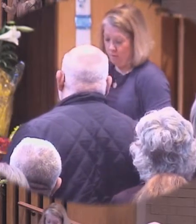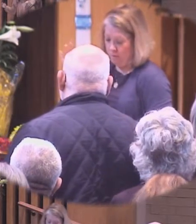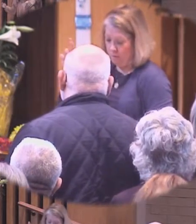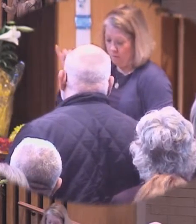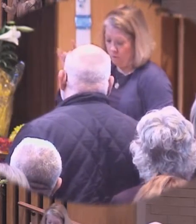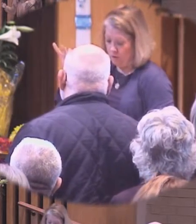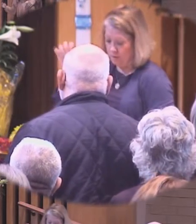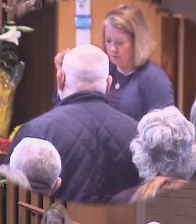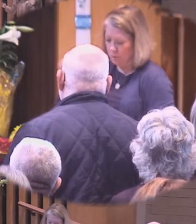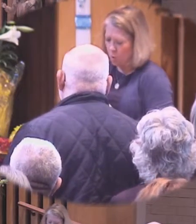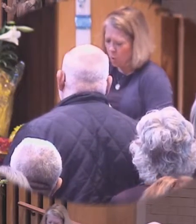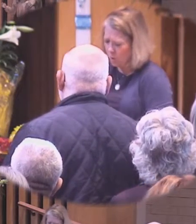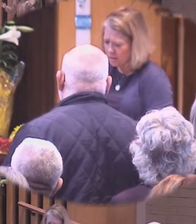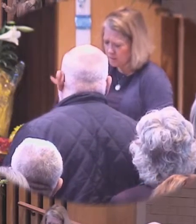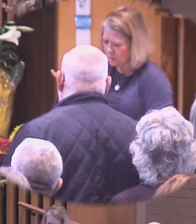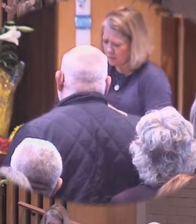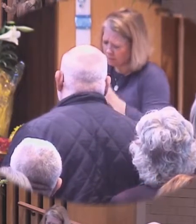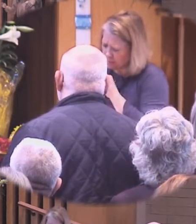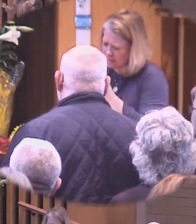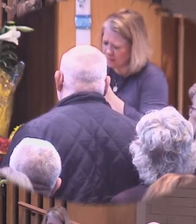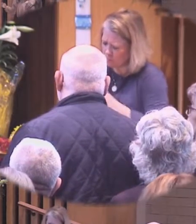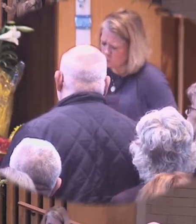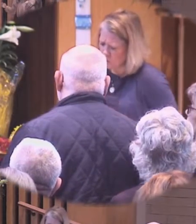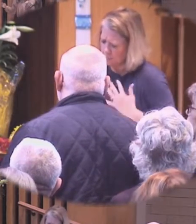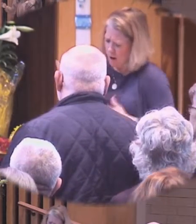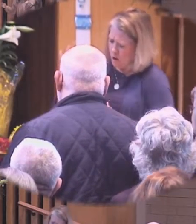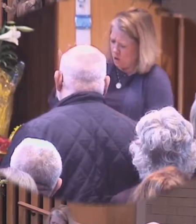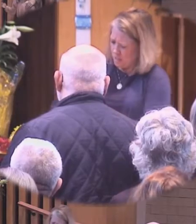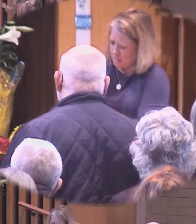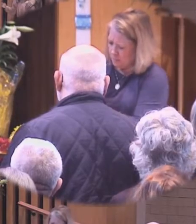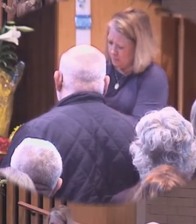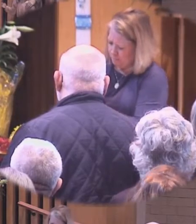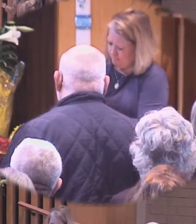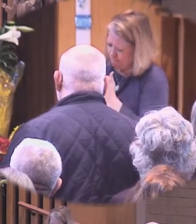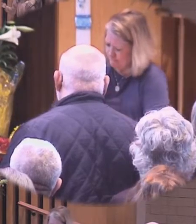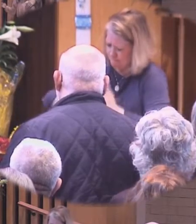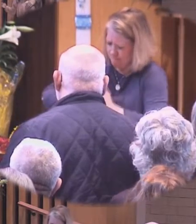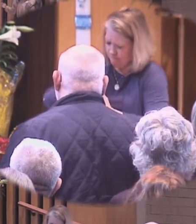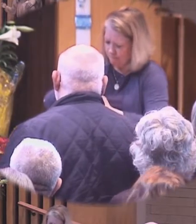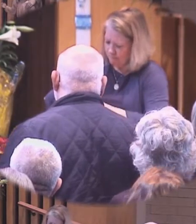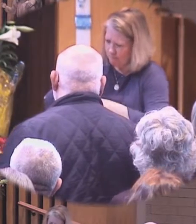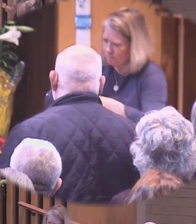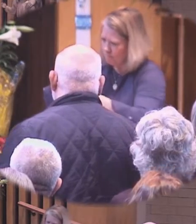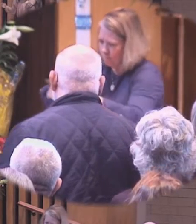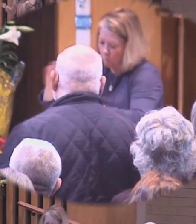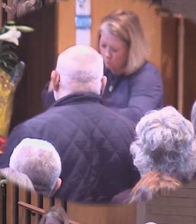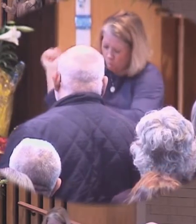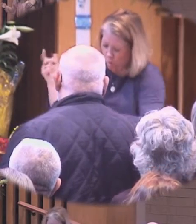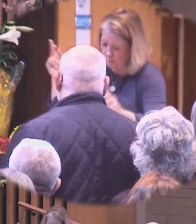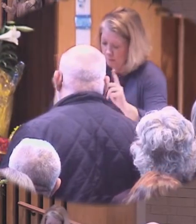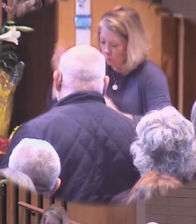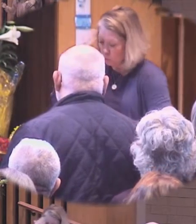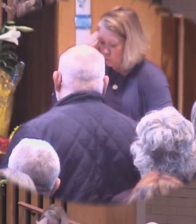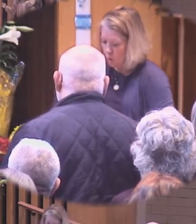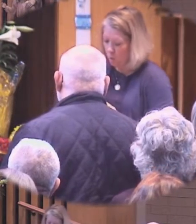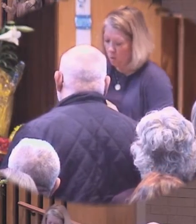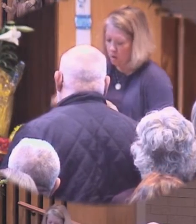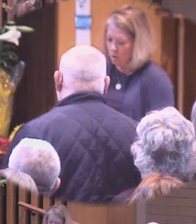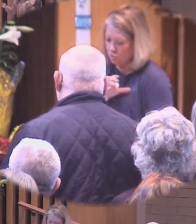Spirit continue to inspire his mission to bring all to the risen Christ, let us pray to the